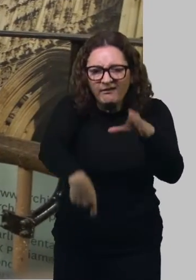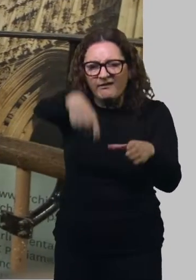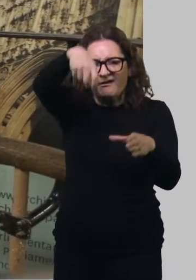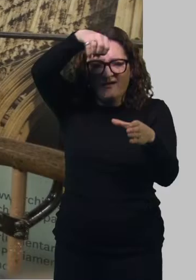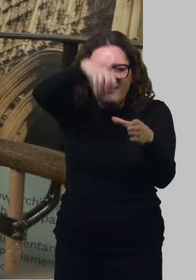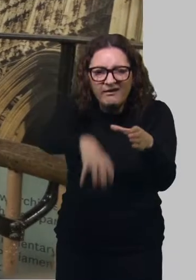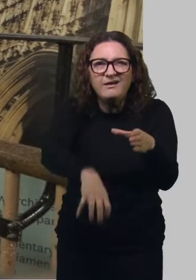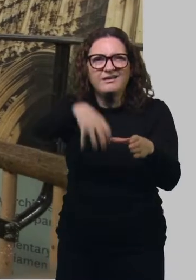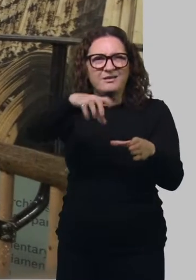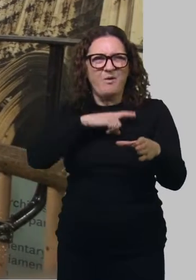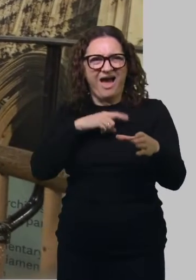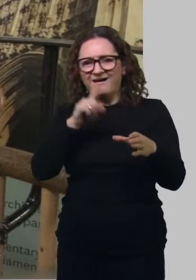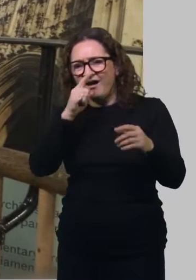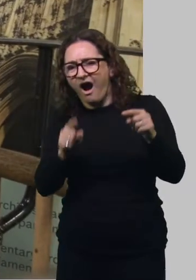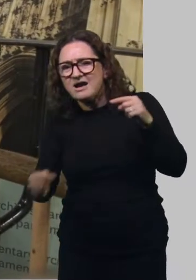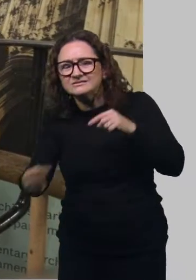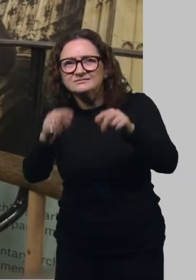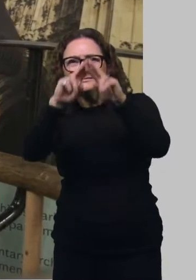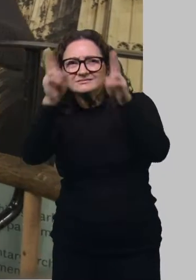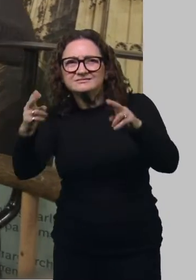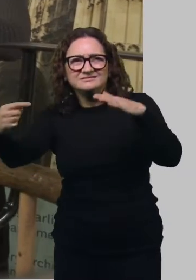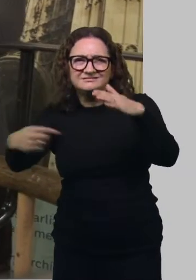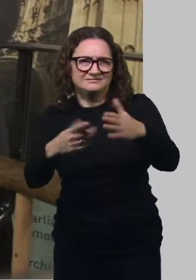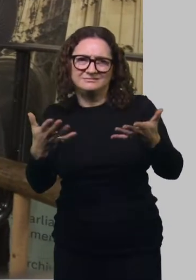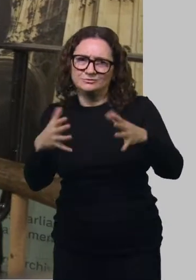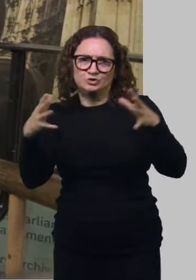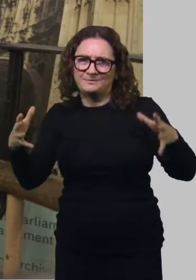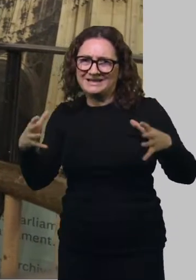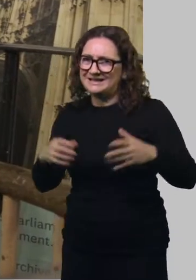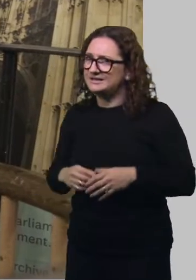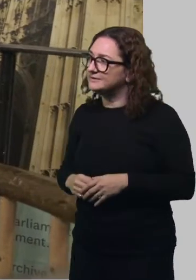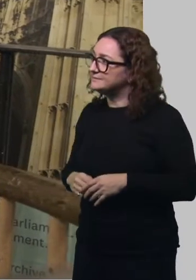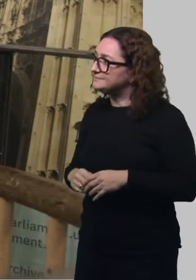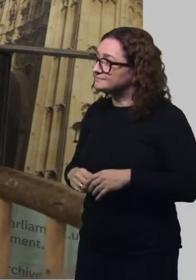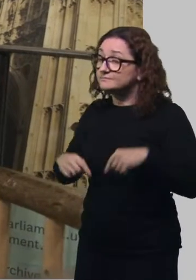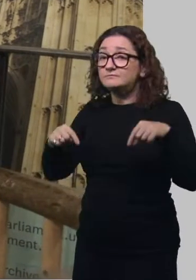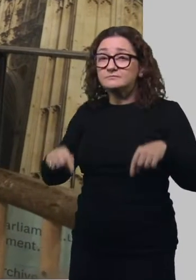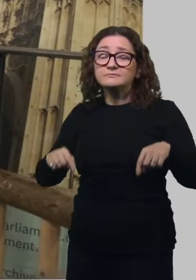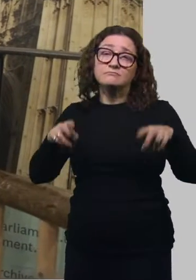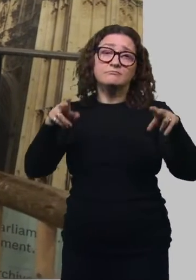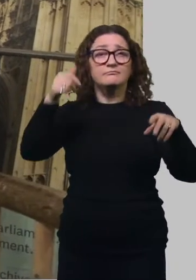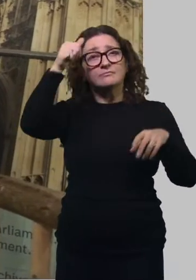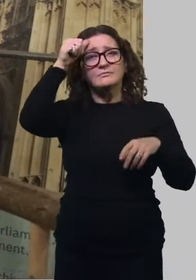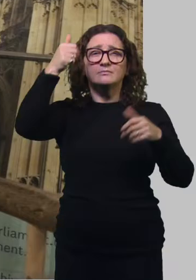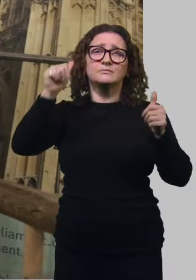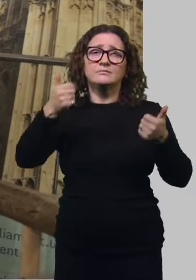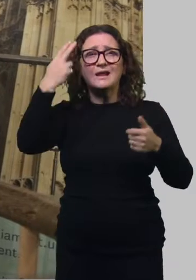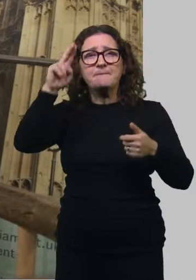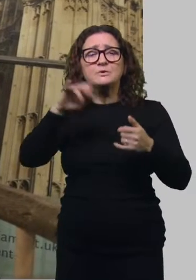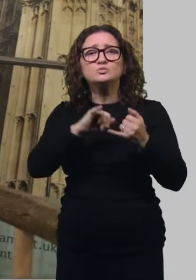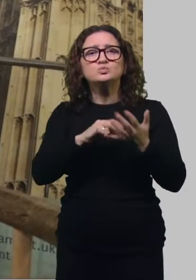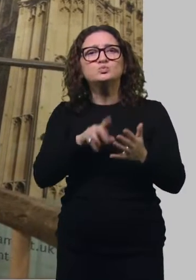archives. The arch is known as Sovereign's entrance because it's traditionally the only way that a monarch was allowed to enter